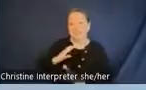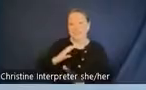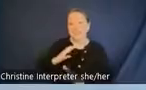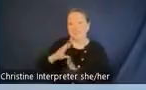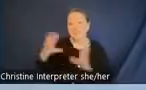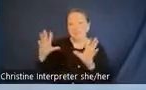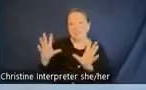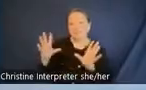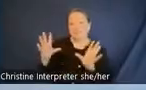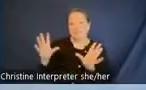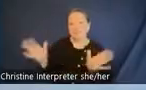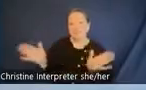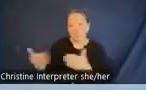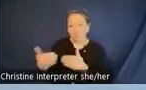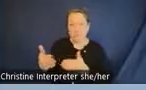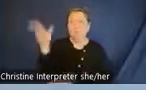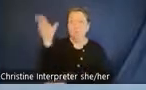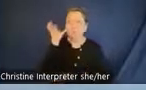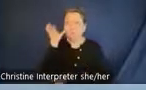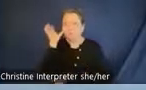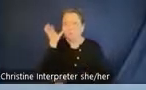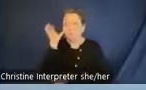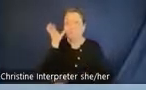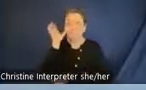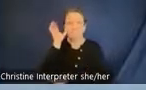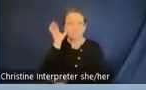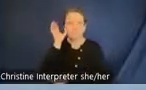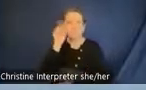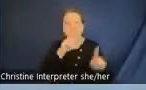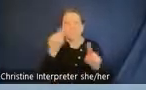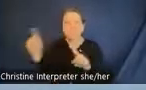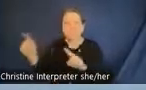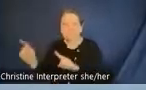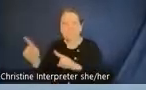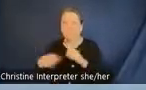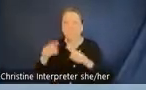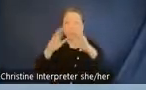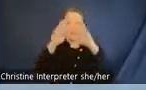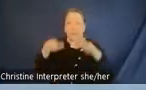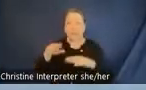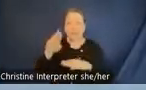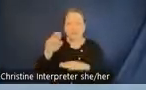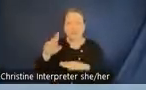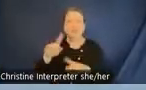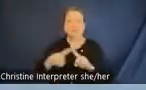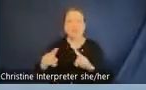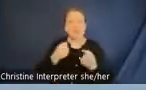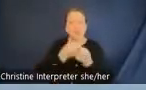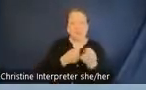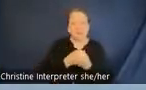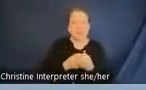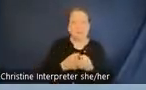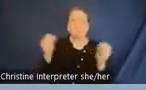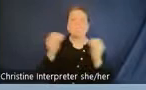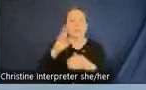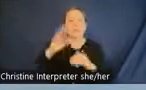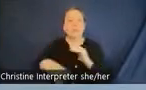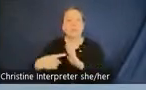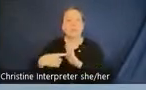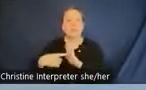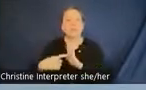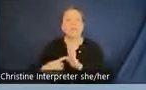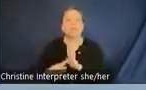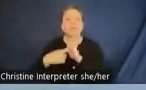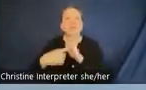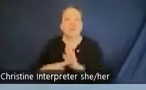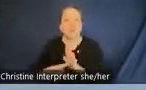hearings about housing bills. But advocacy is about more than a presence in the state house. And that's what I'd like to use my couple minutes